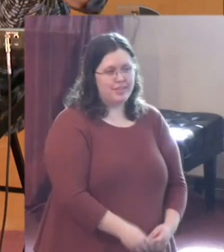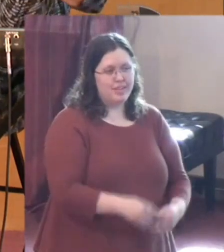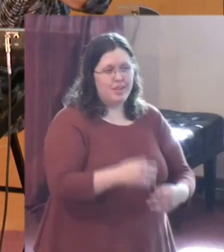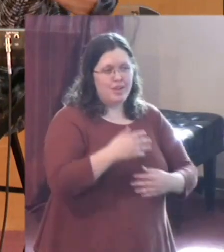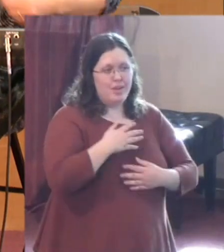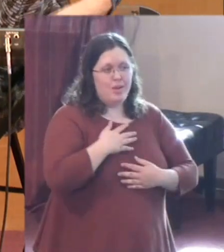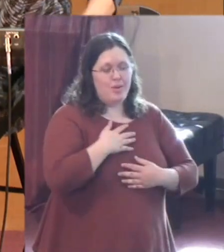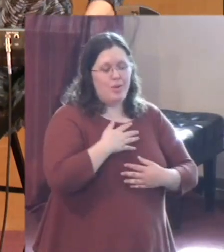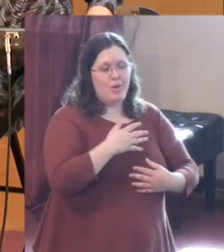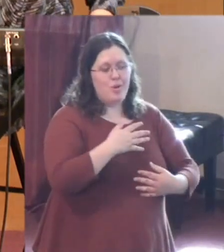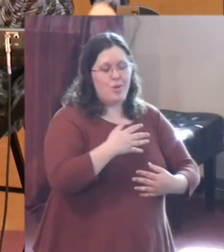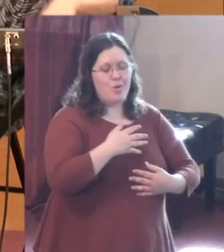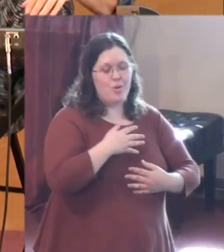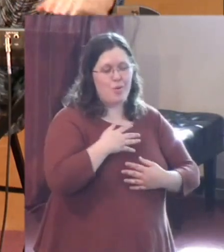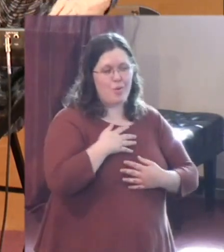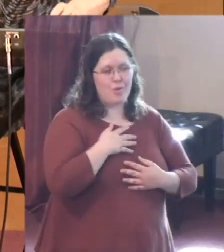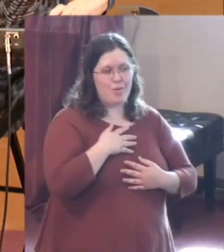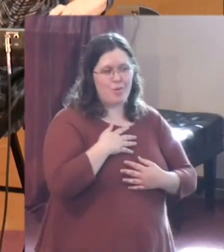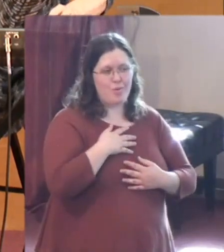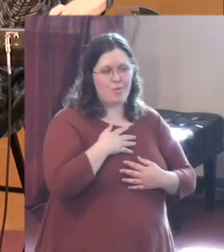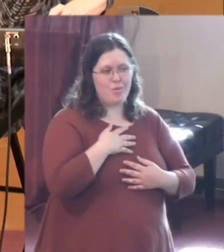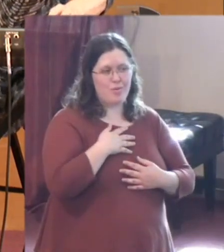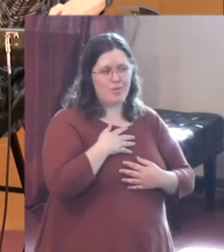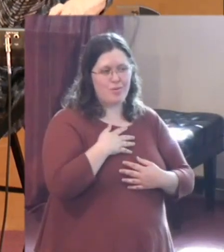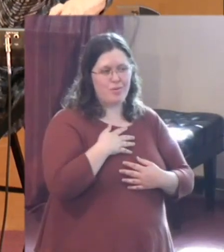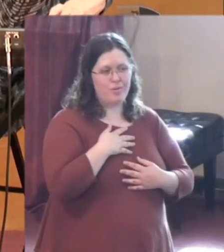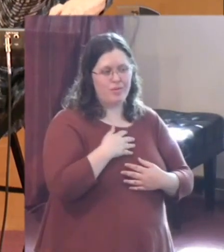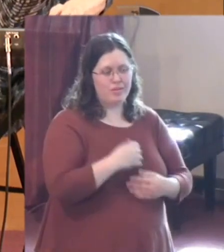Breathe, breathe, breathe.